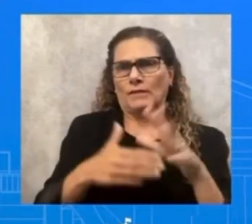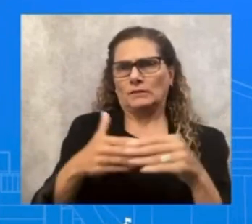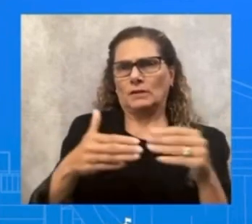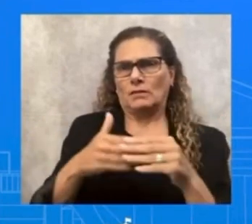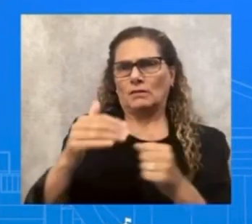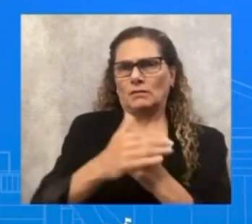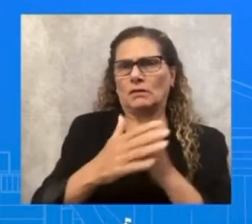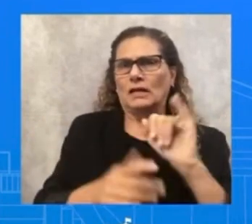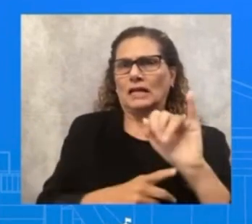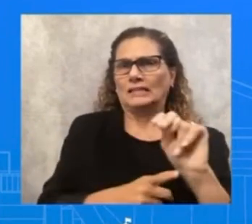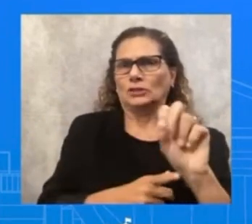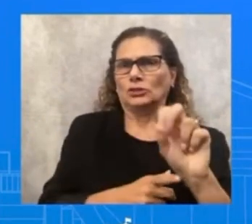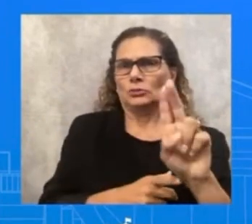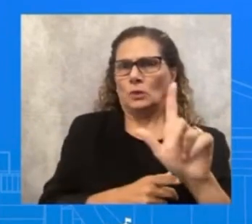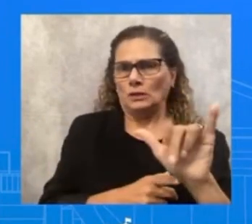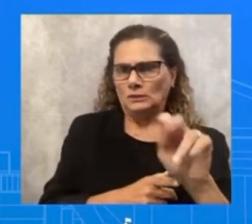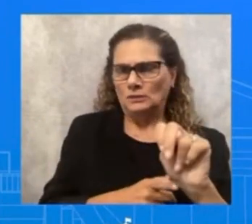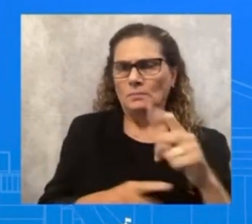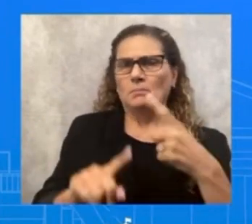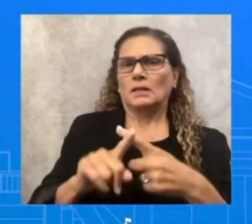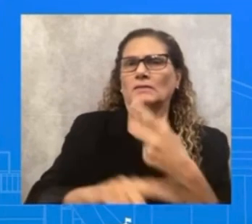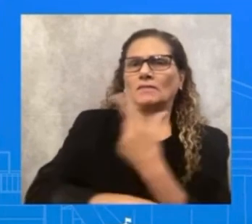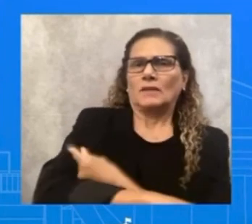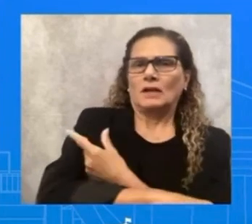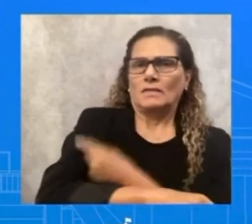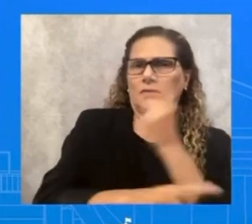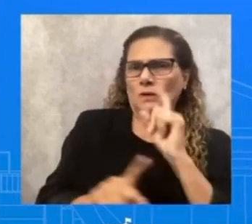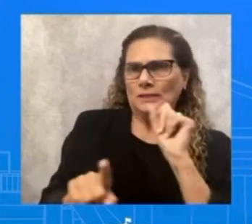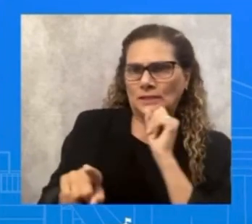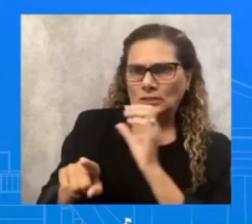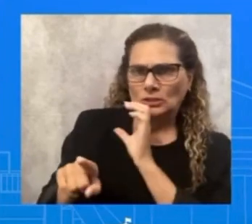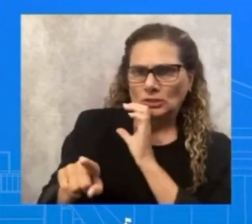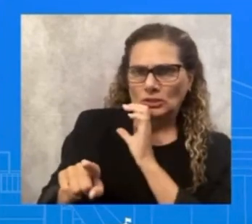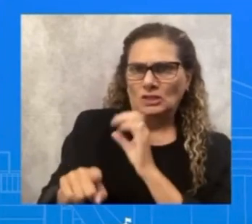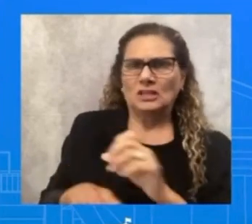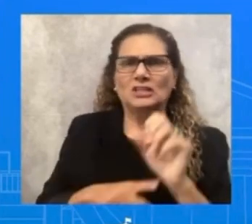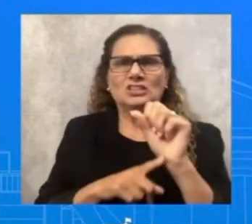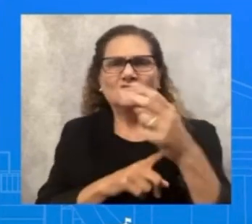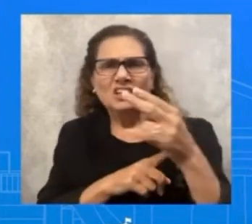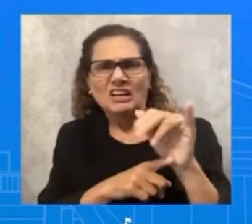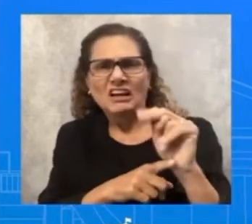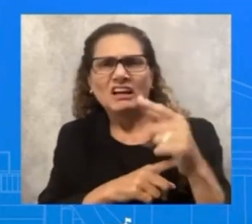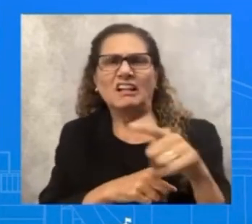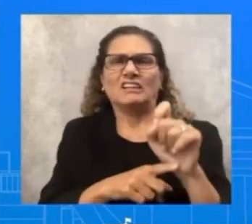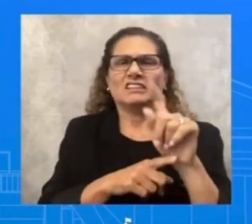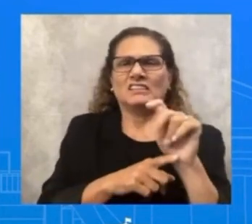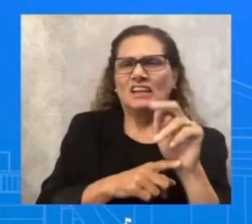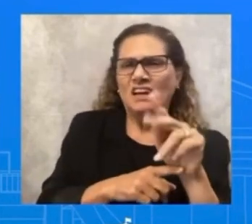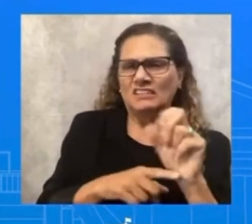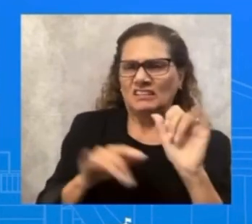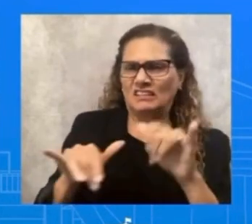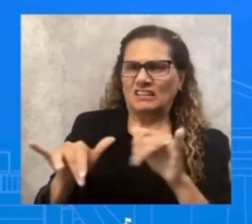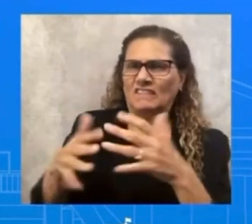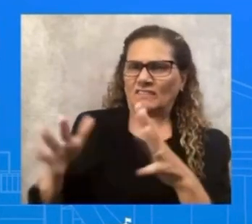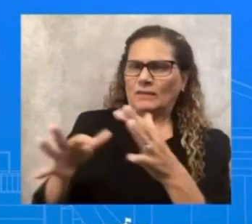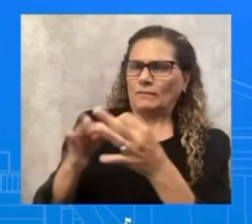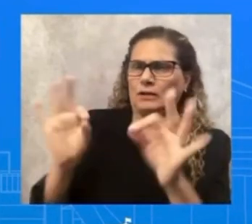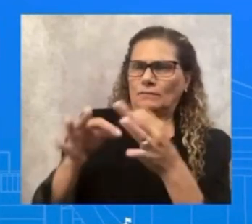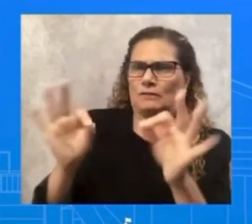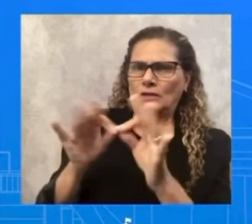making vaccines for seniors, for shingles and tetanus and other items free. Those have just recently come on